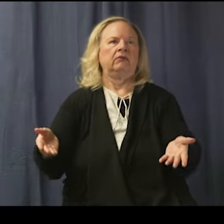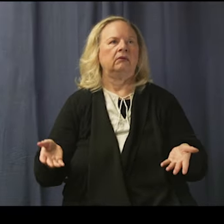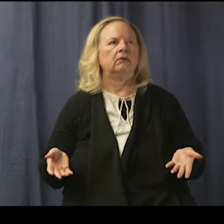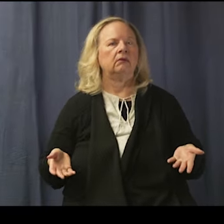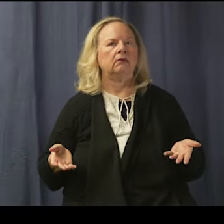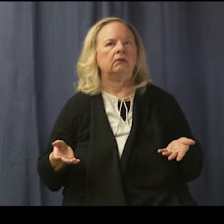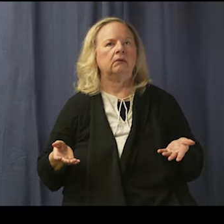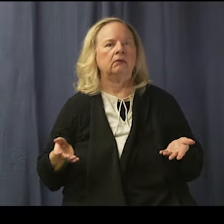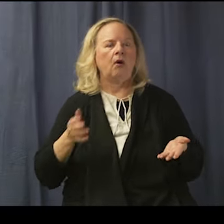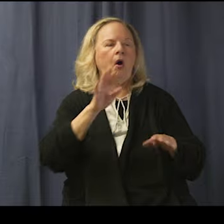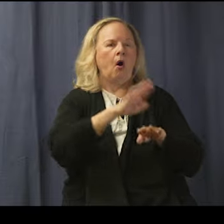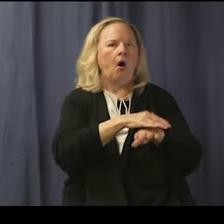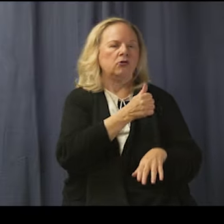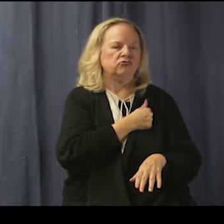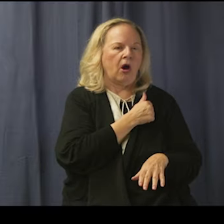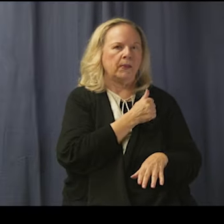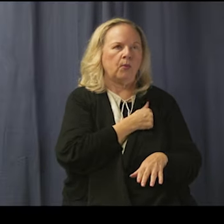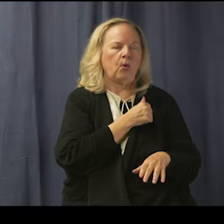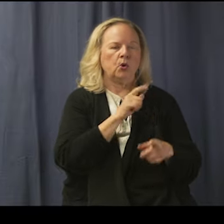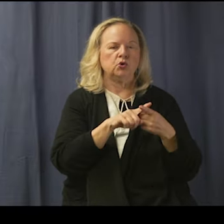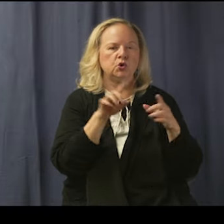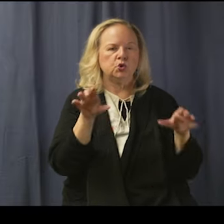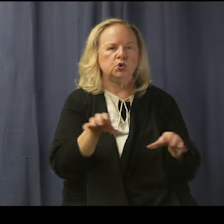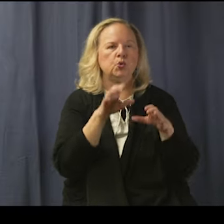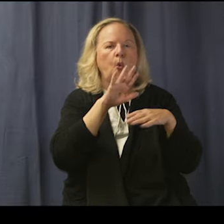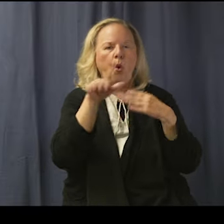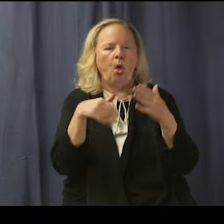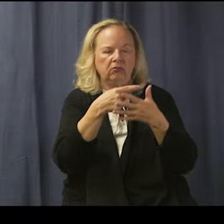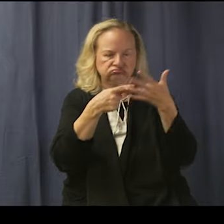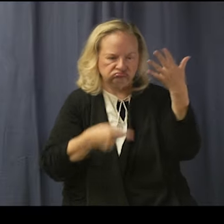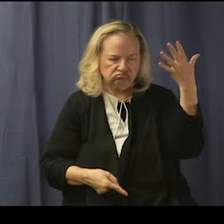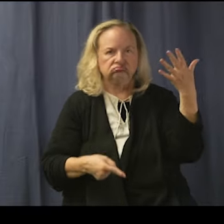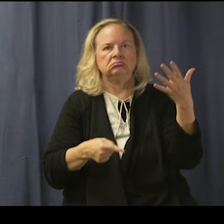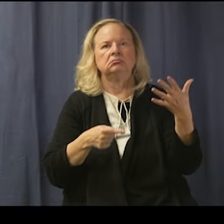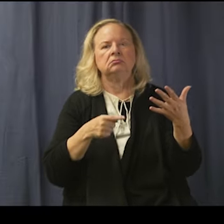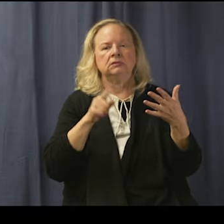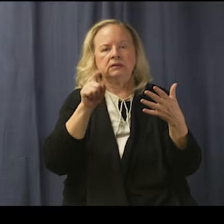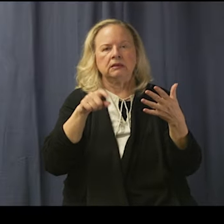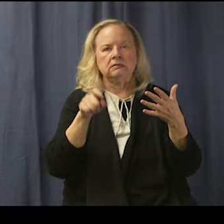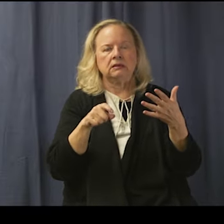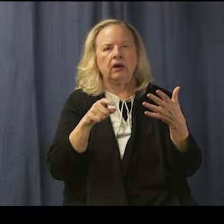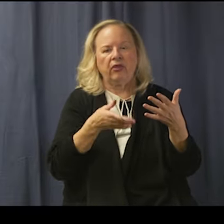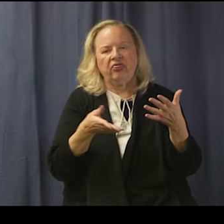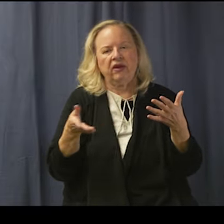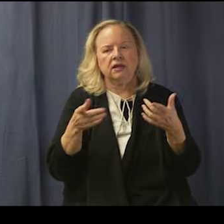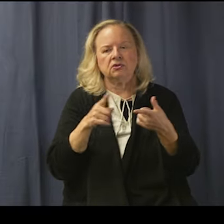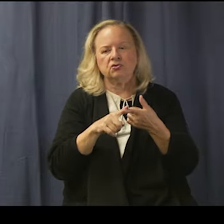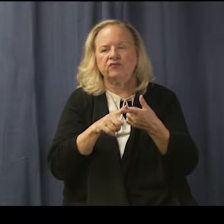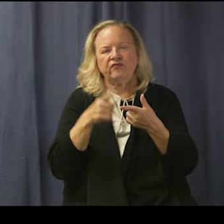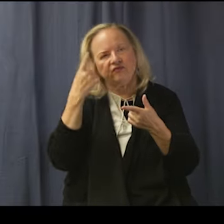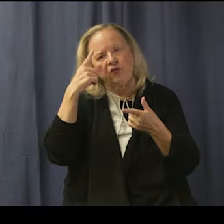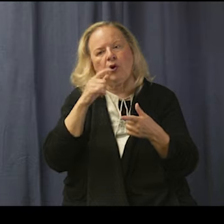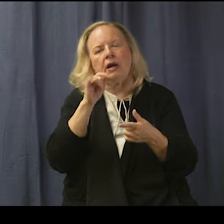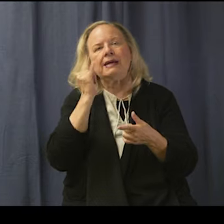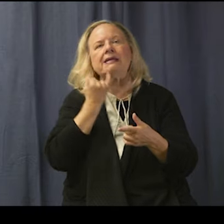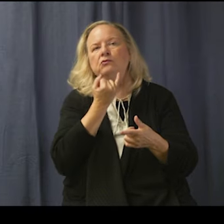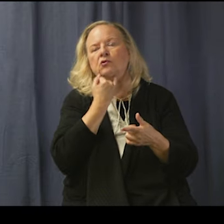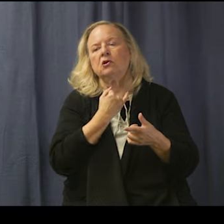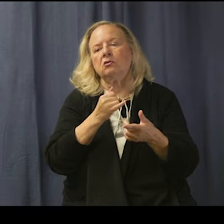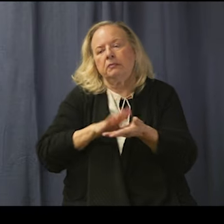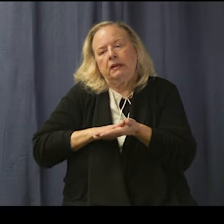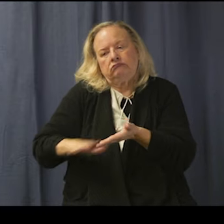go on Yom Kippur to do all of the necessary things for Israel to get atonement.